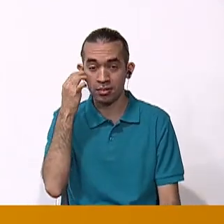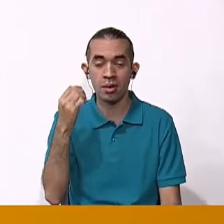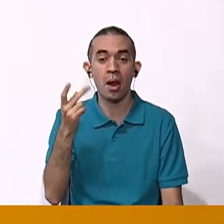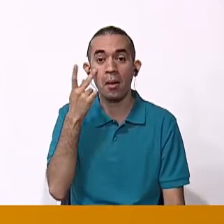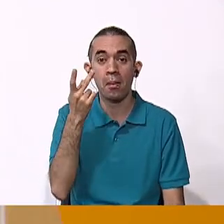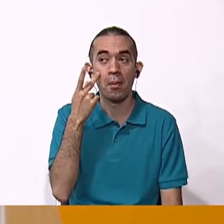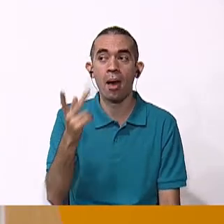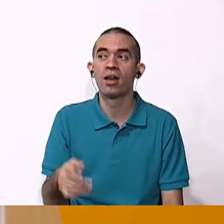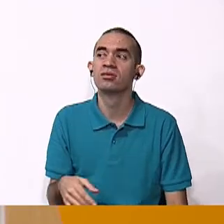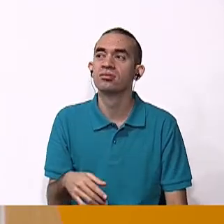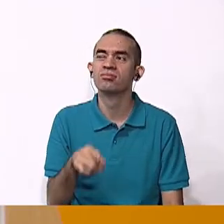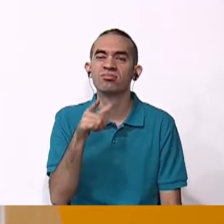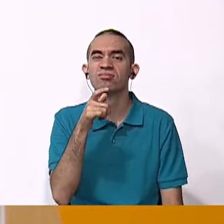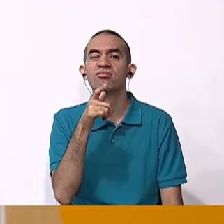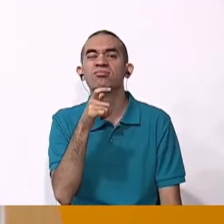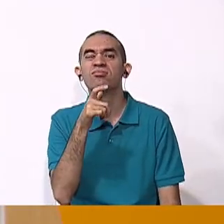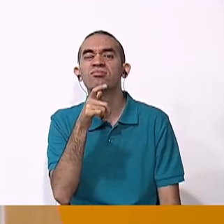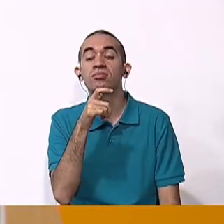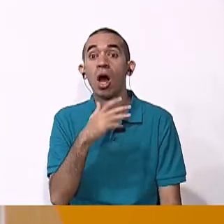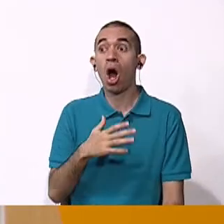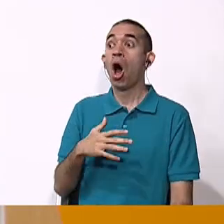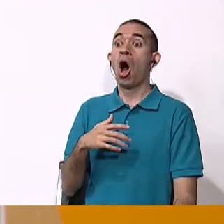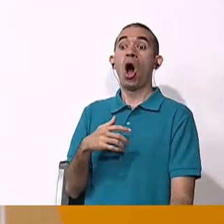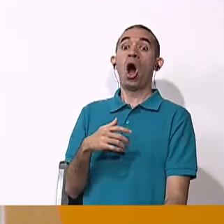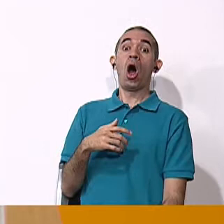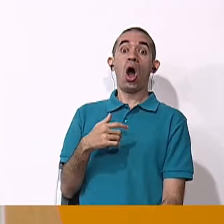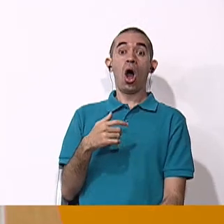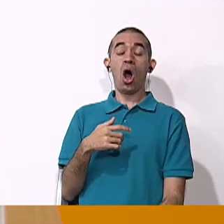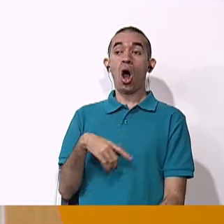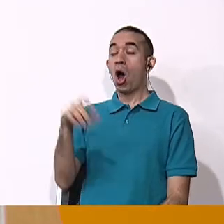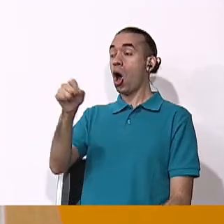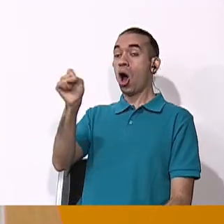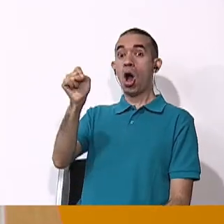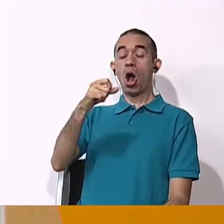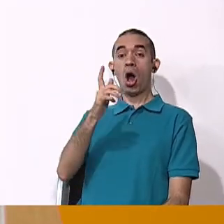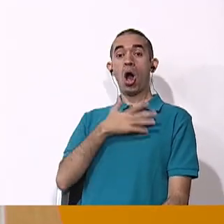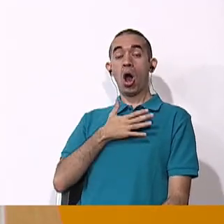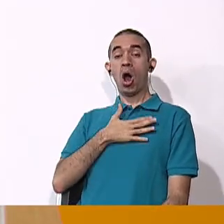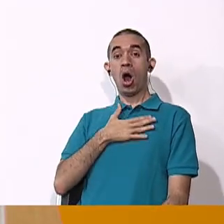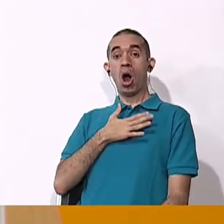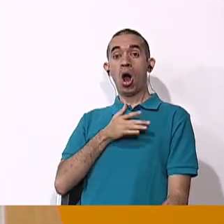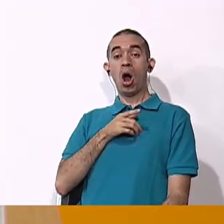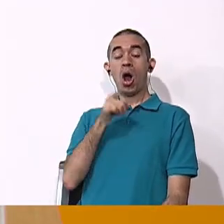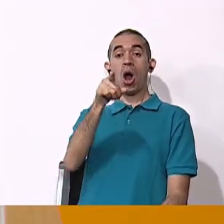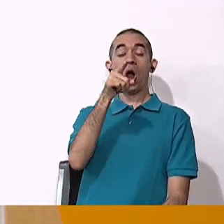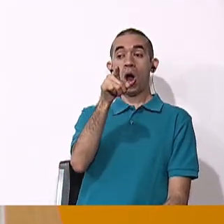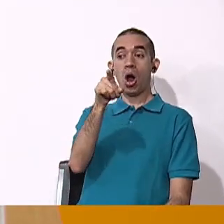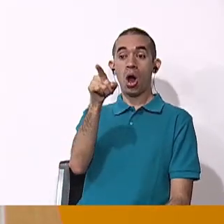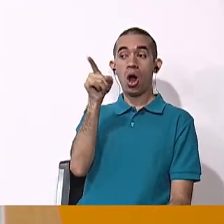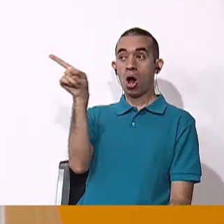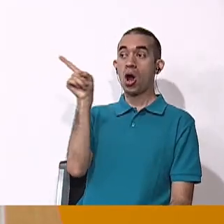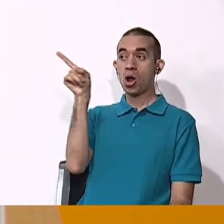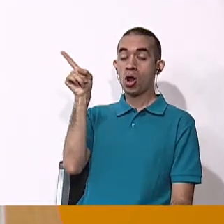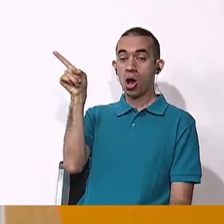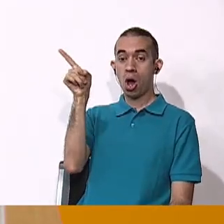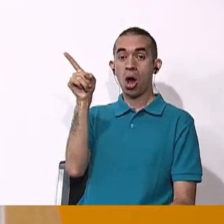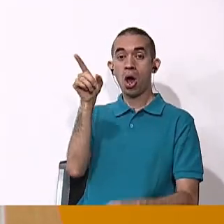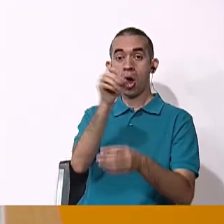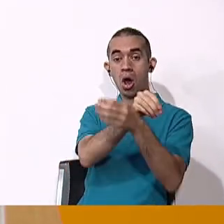who is she? Oh yes, teacher, this is the